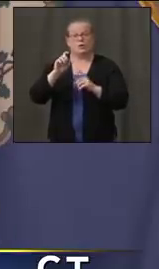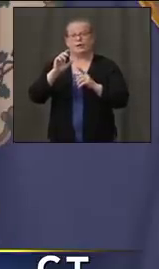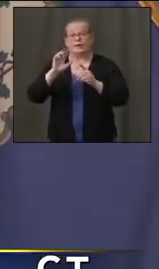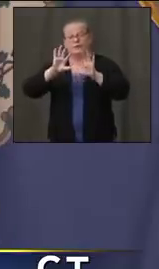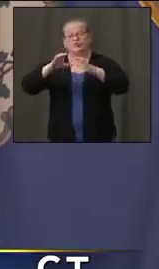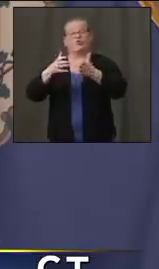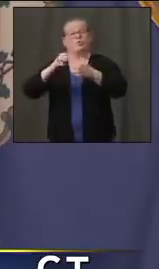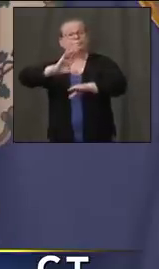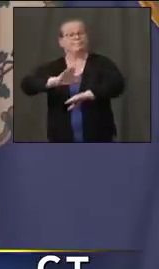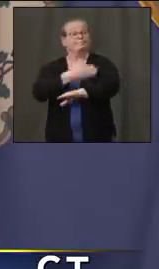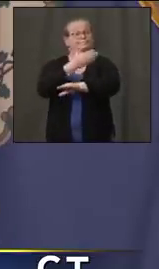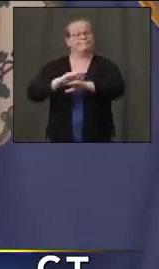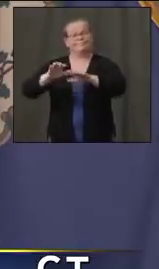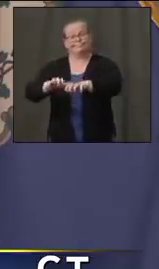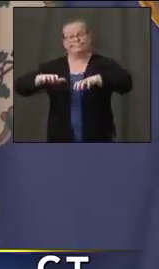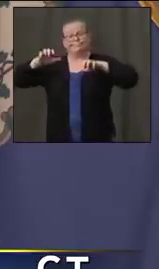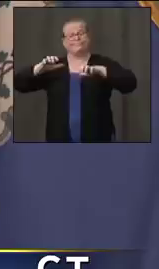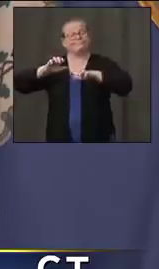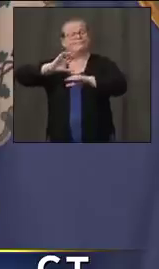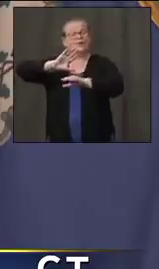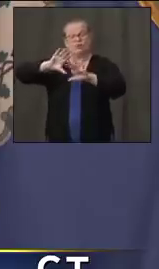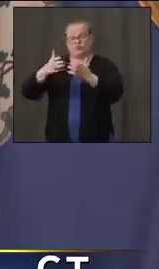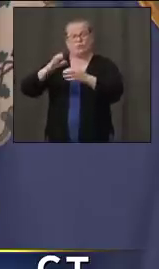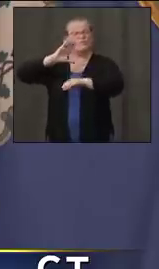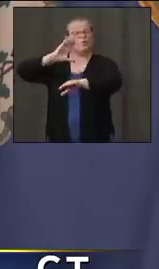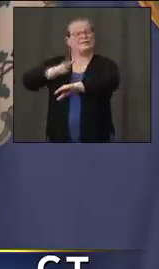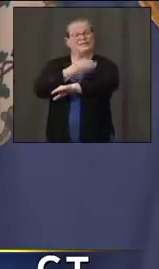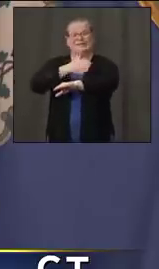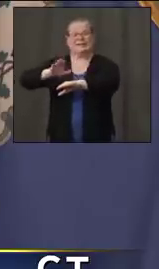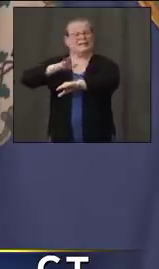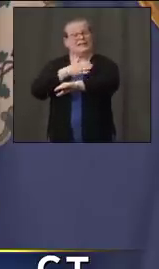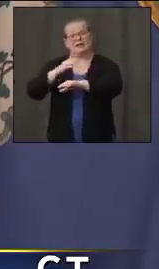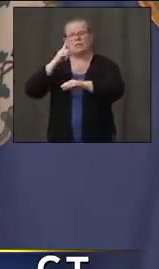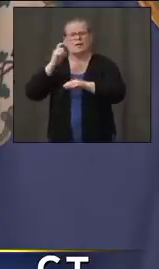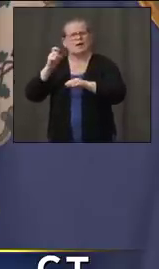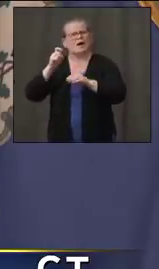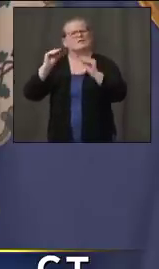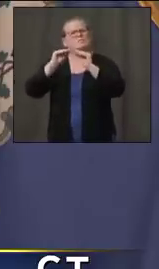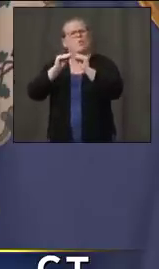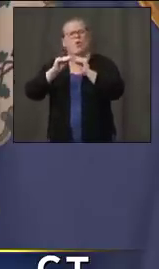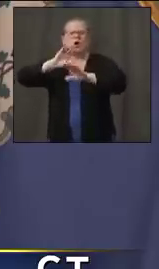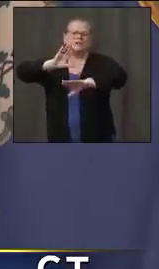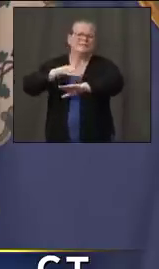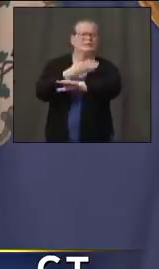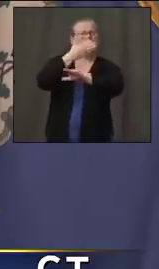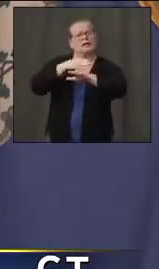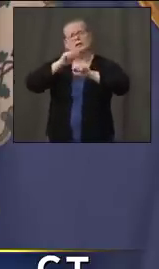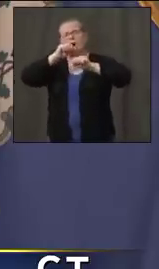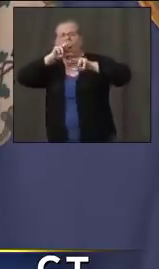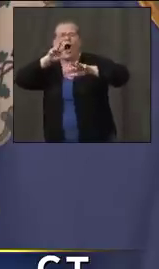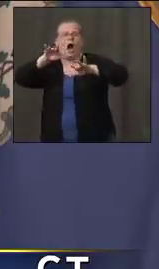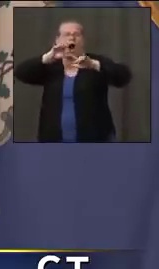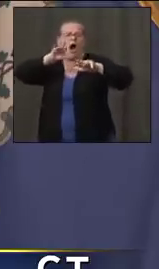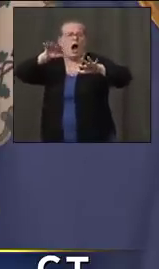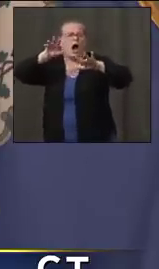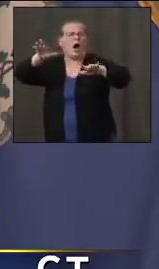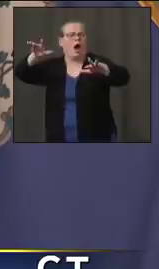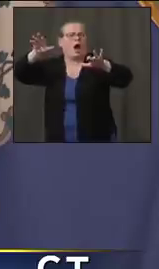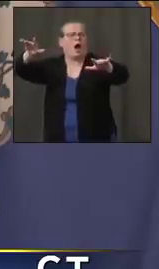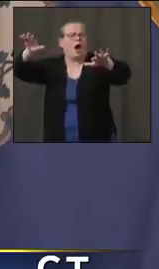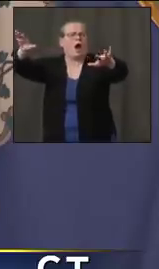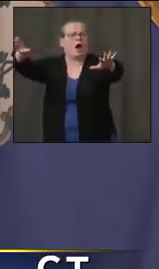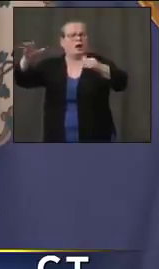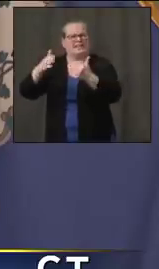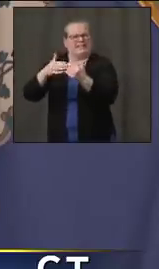the White House is maybe hesitant to release the CDC guidelines, but it does give us some guidance in terms of where we think we ought to be